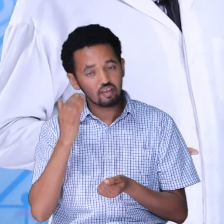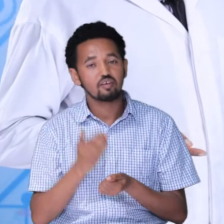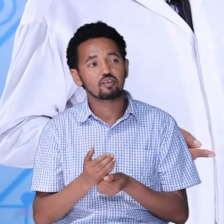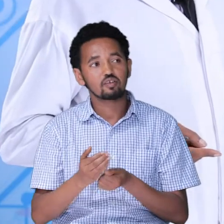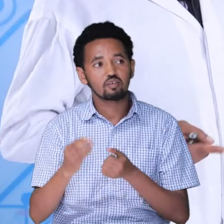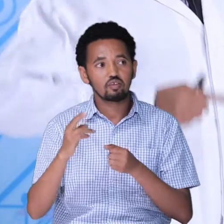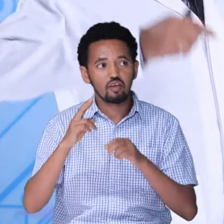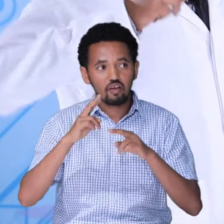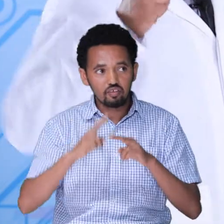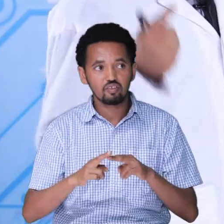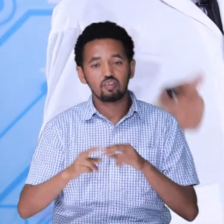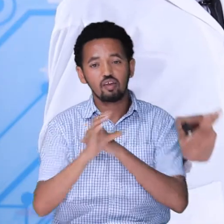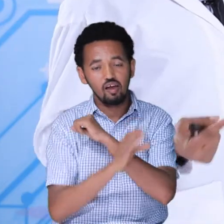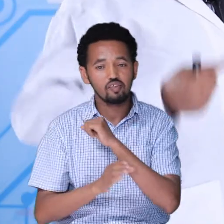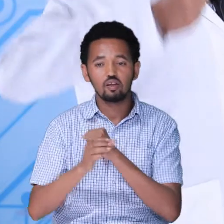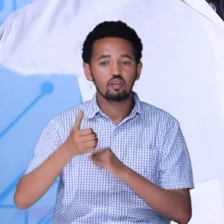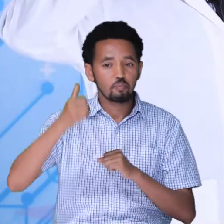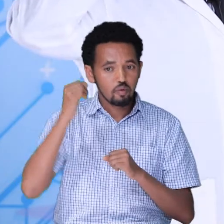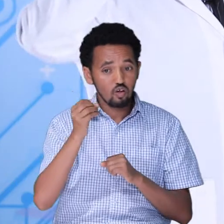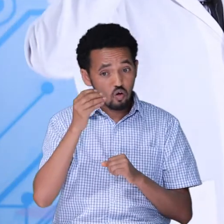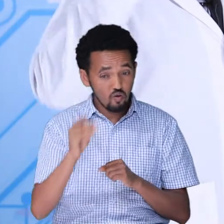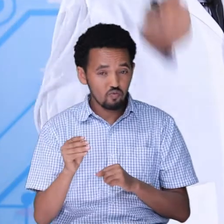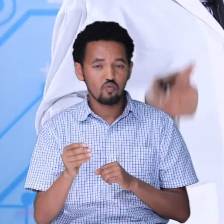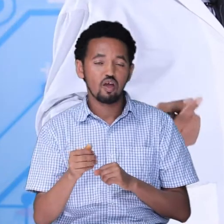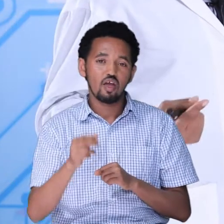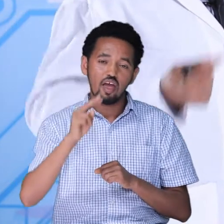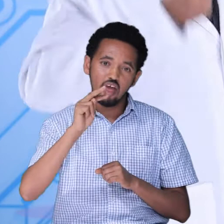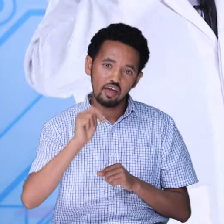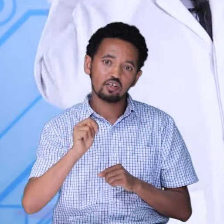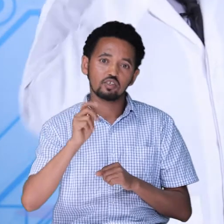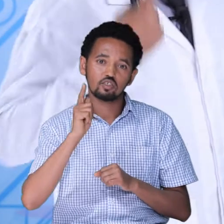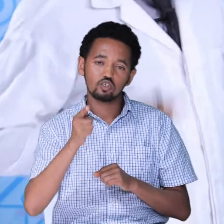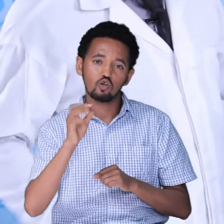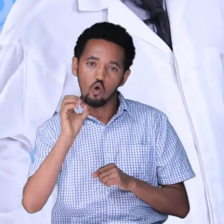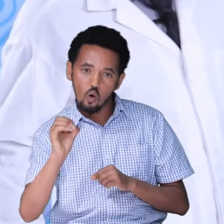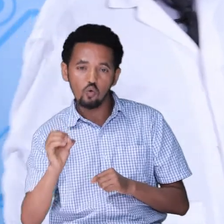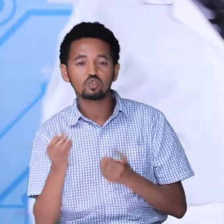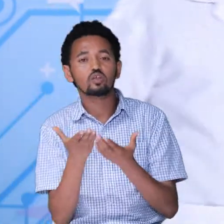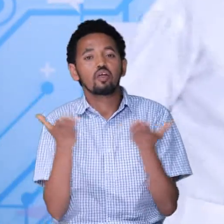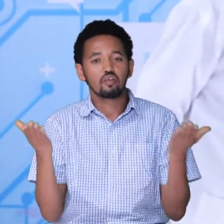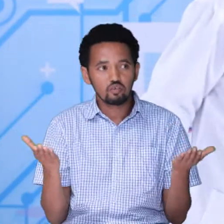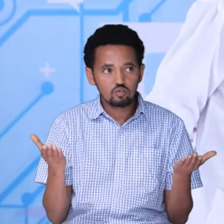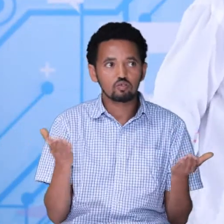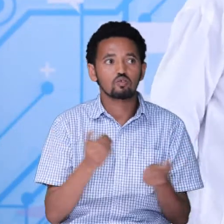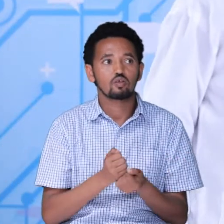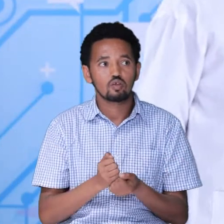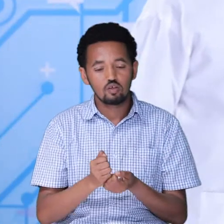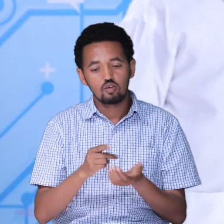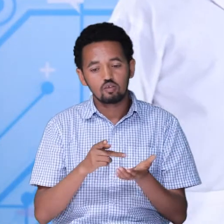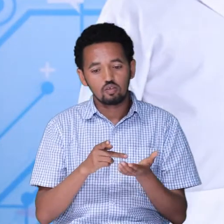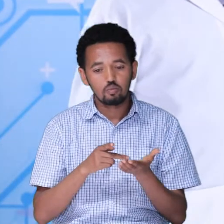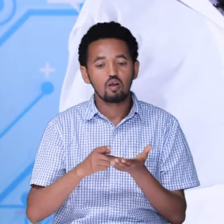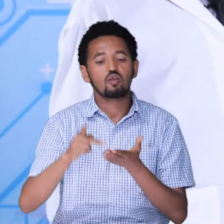countries. As the back of any NGO, there was their own priorities. It